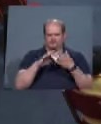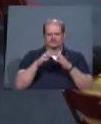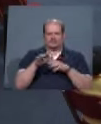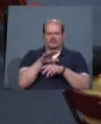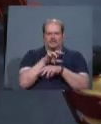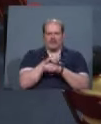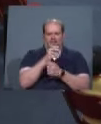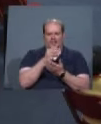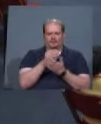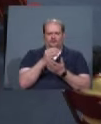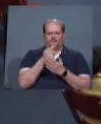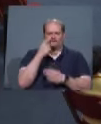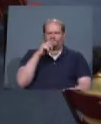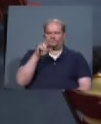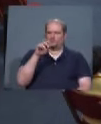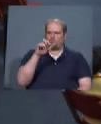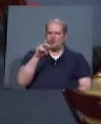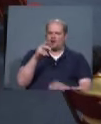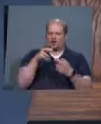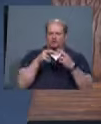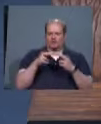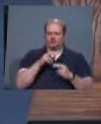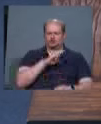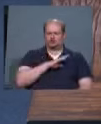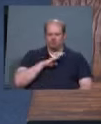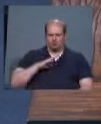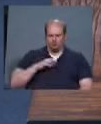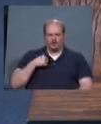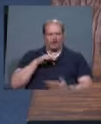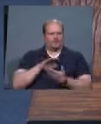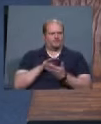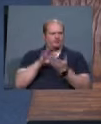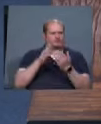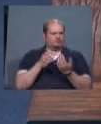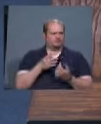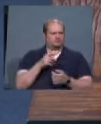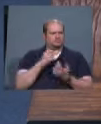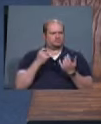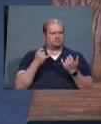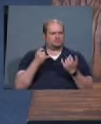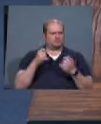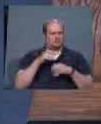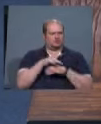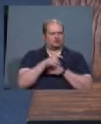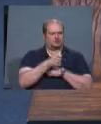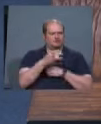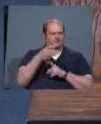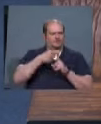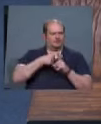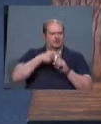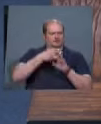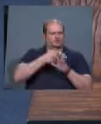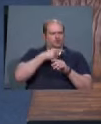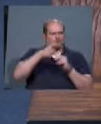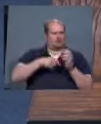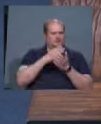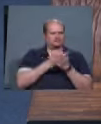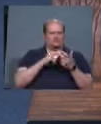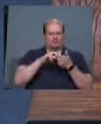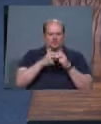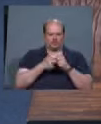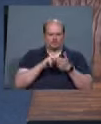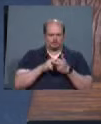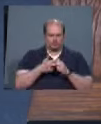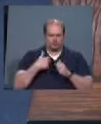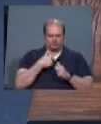allocates funding for the Rock Region Board. And I have come before you early several months ago about some issues that we